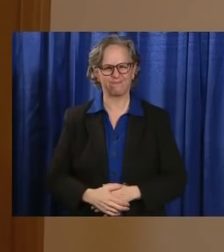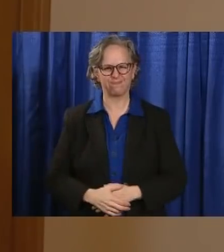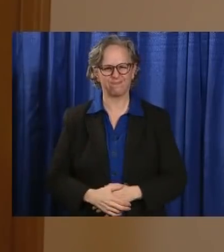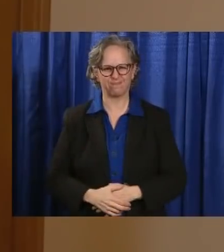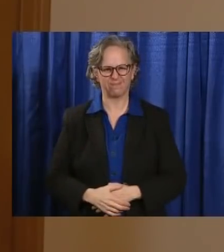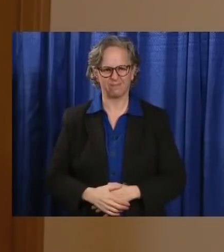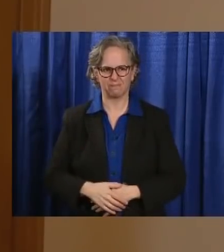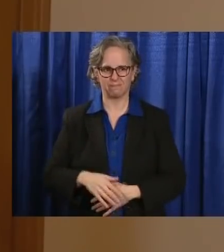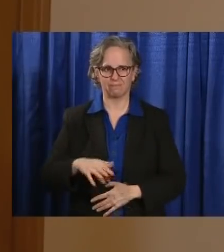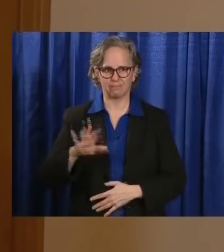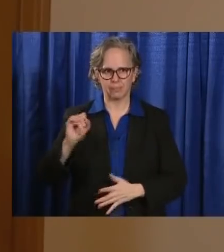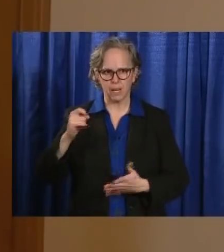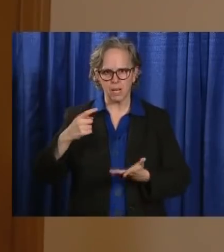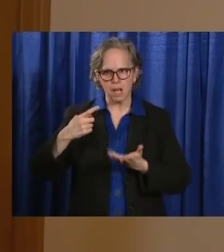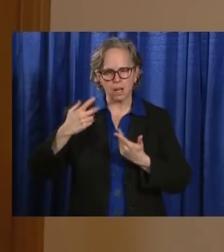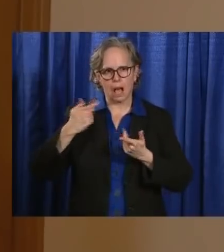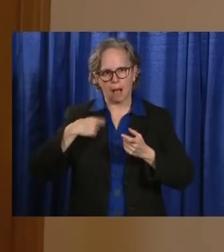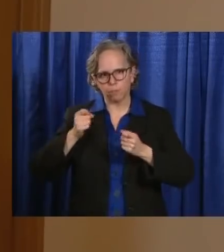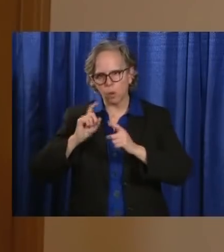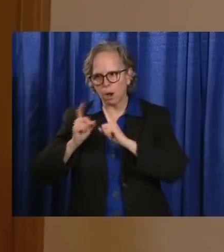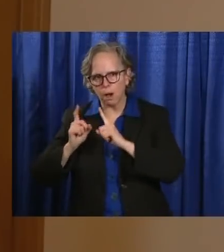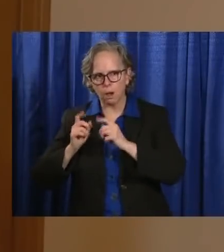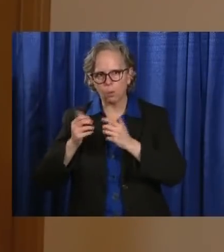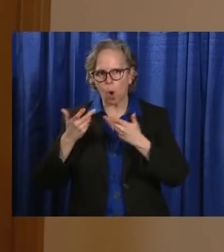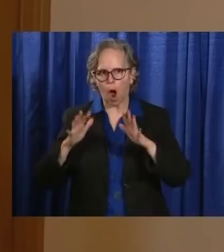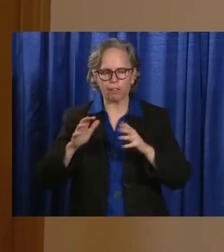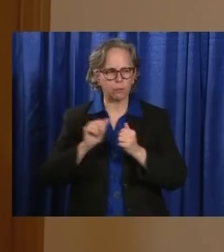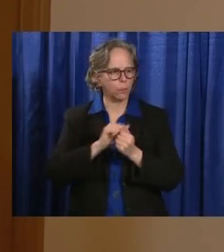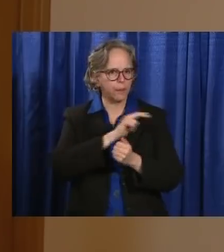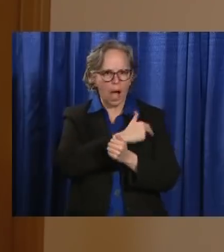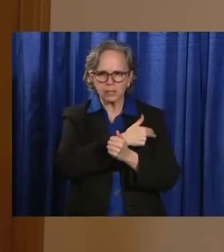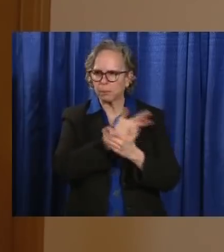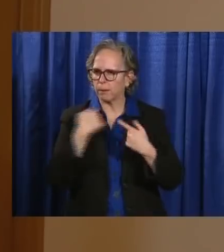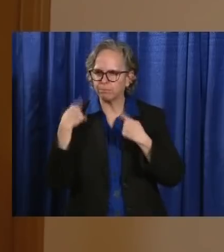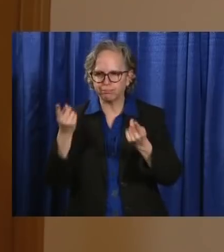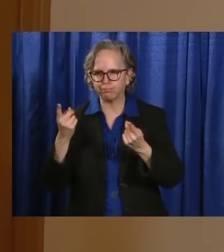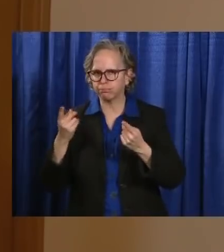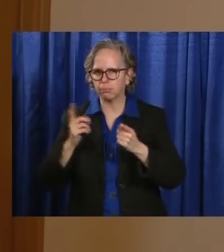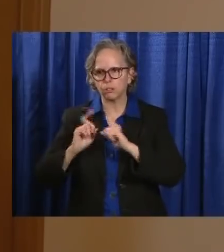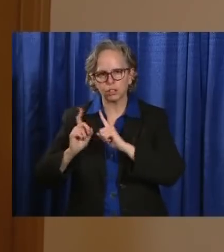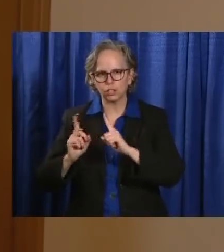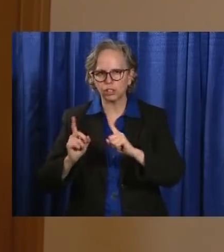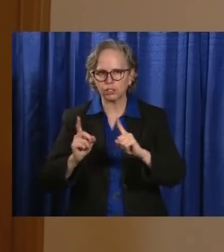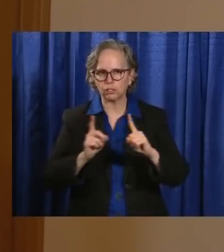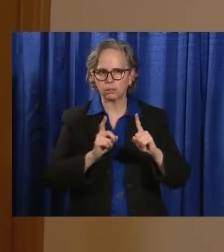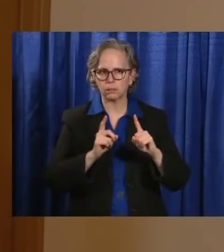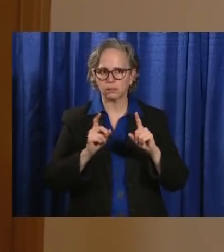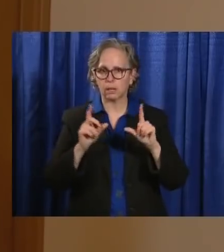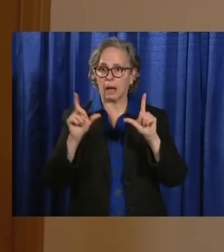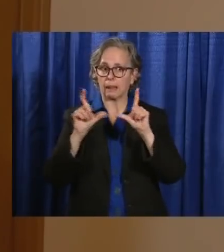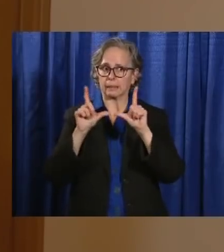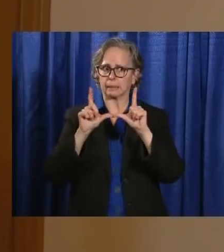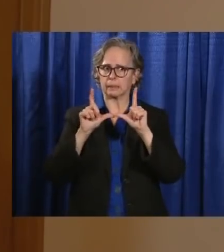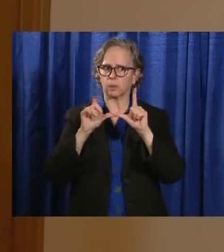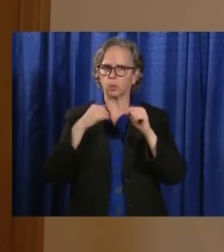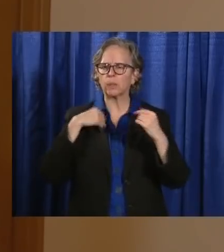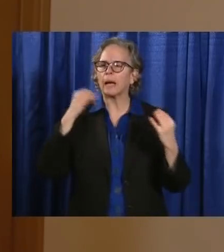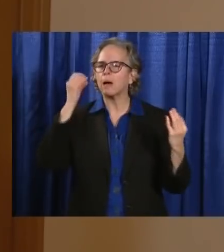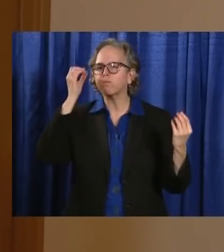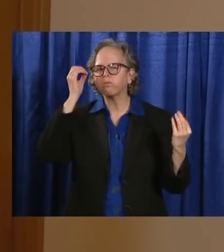are already having with our hospitals, and it is something that we'll be looking at collectively. I want to say